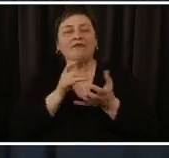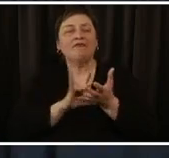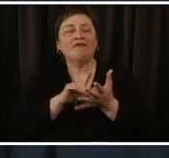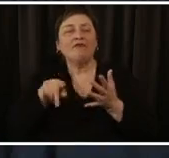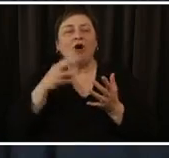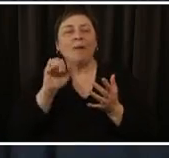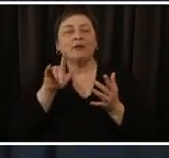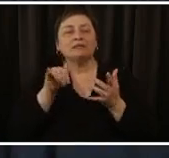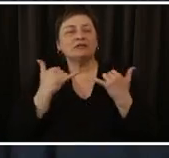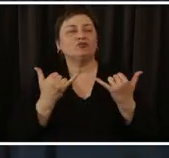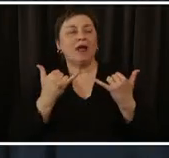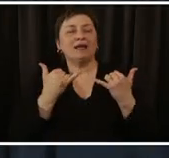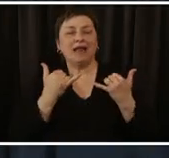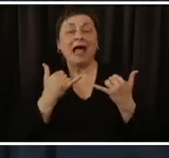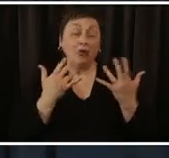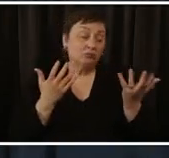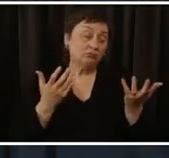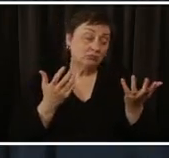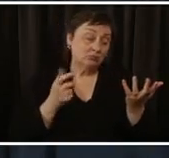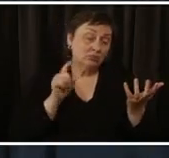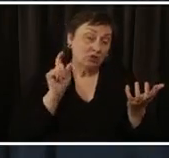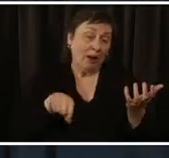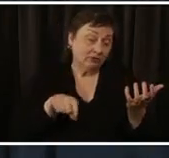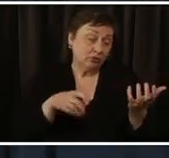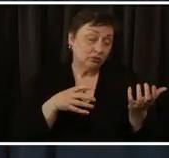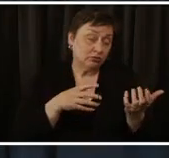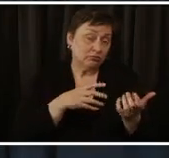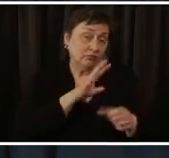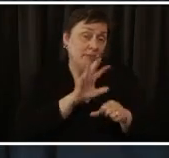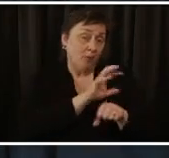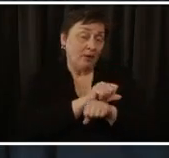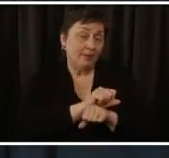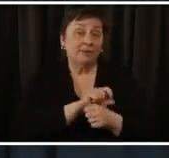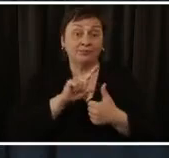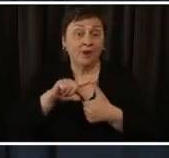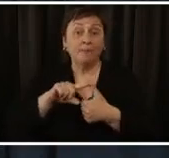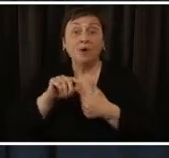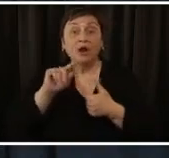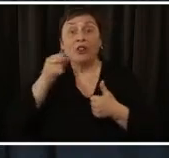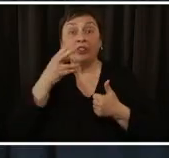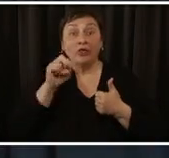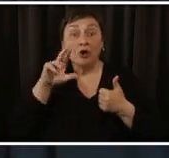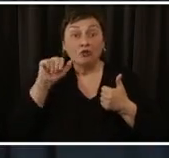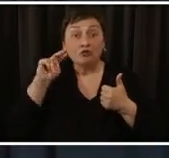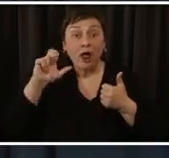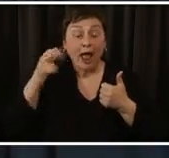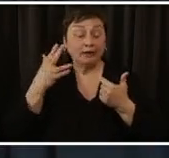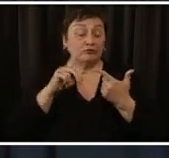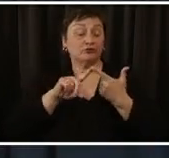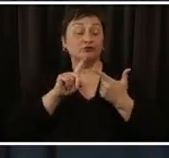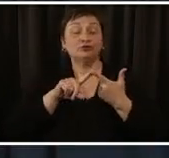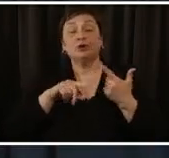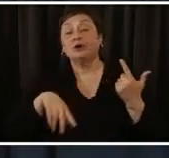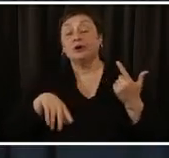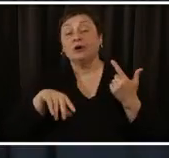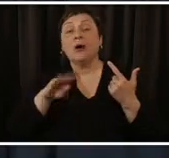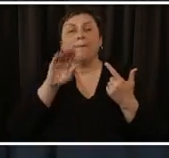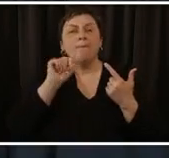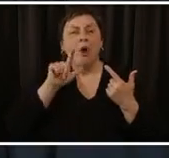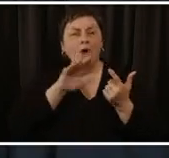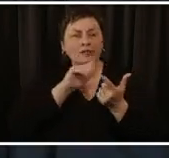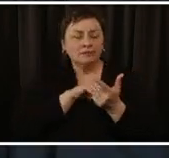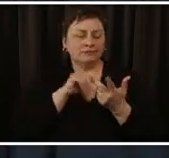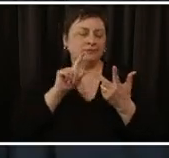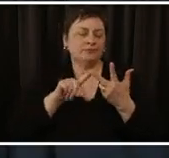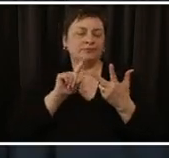point for the ranch, for Ball, for Colorado State Fairgrounds, and in Mesa County. And I think we'll reach it for additional sites